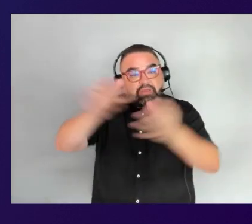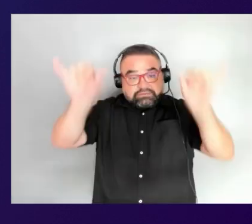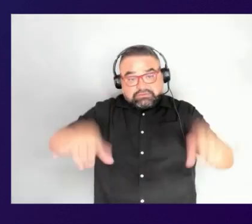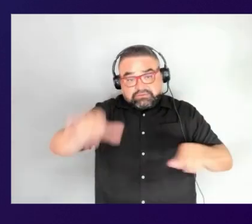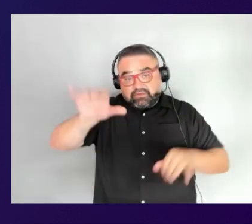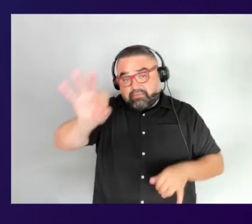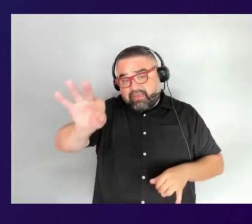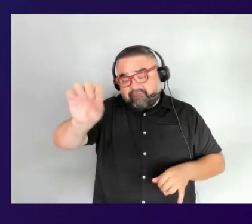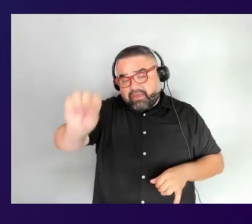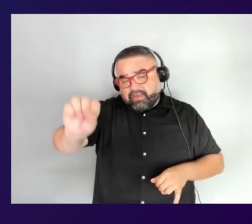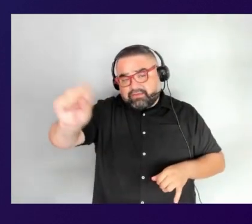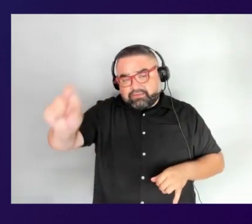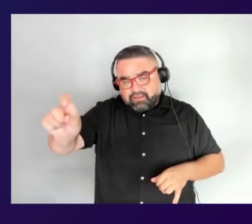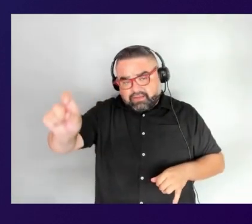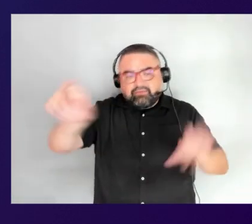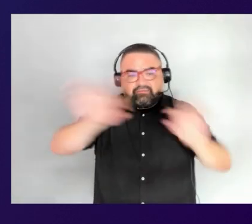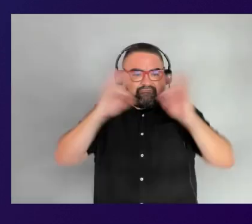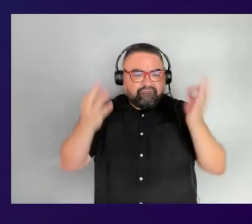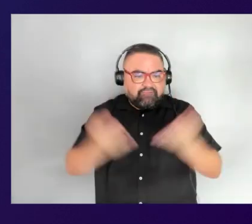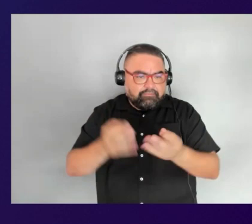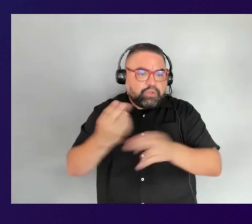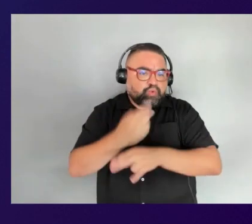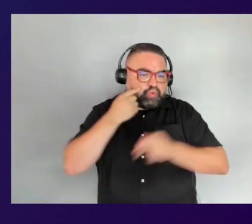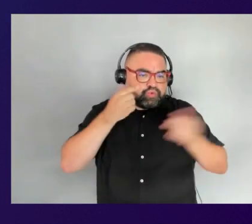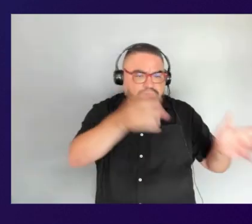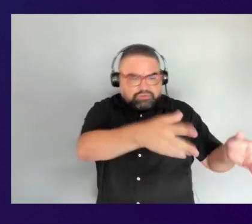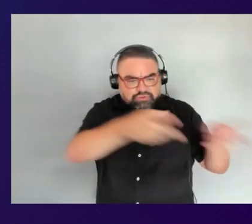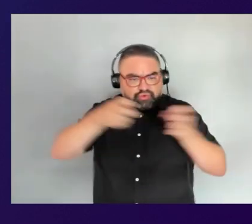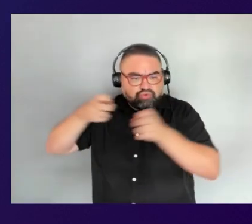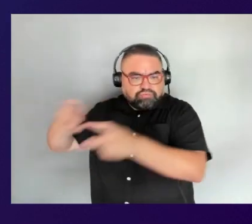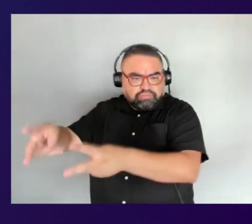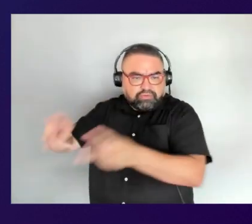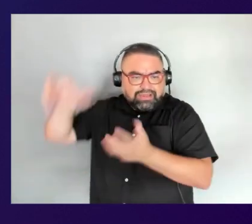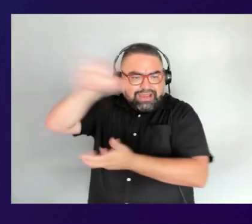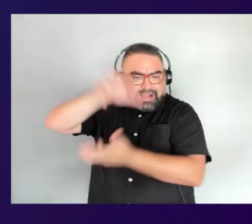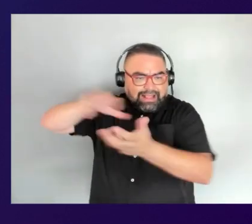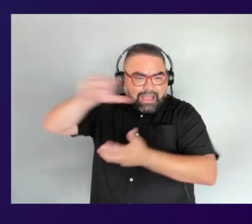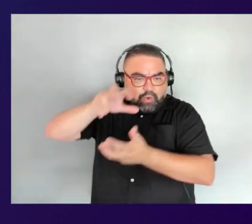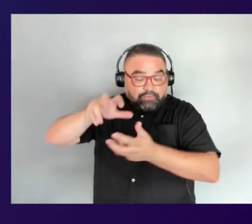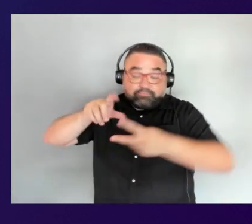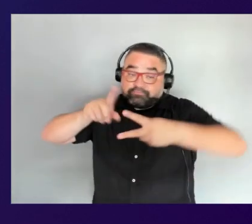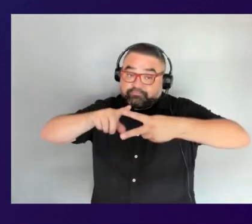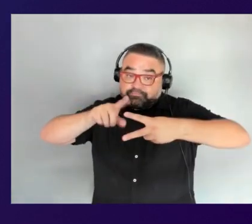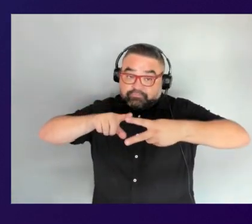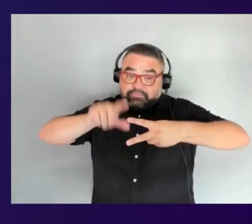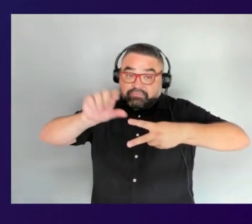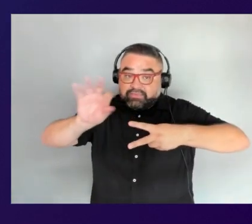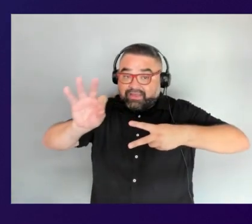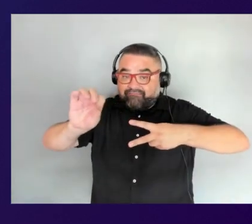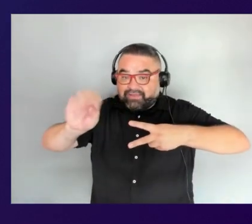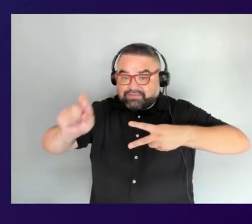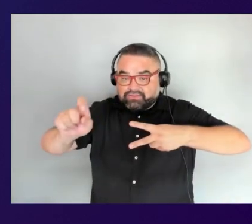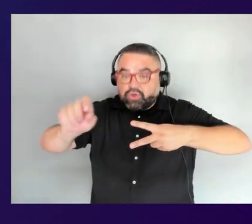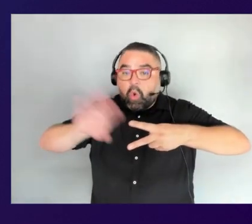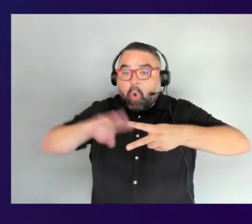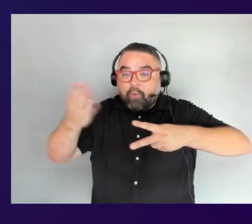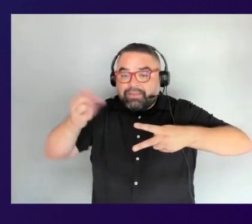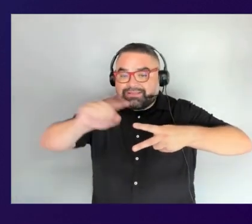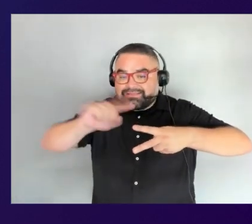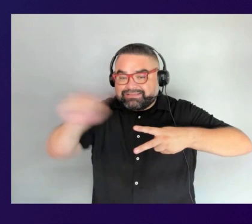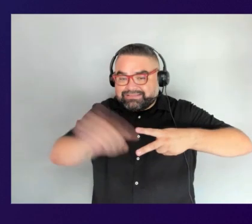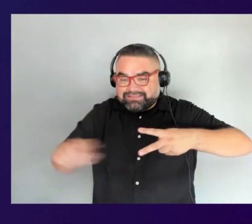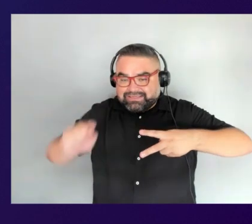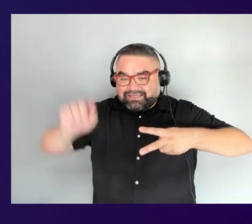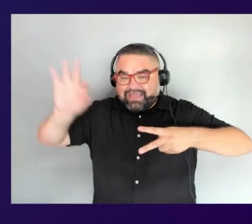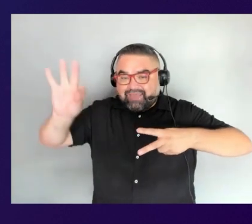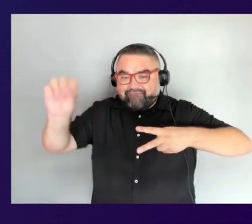customers commonly use to migrate their NAS to the cloud. The first one of these is Amazon FSx for OpenZFS. It's actually the youngest FSx service, launched